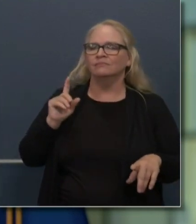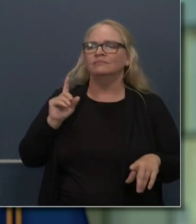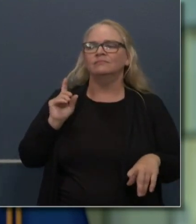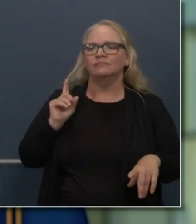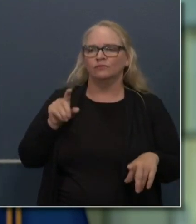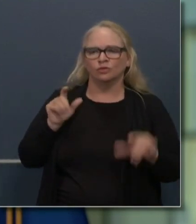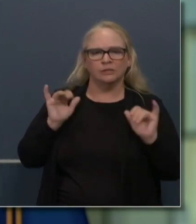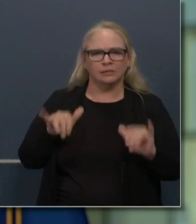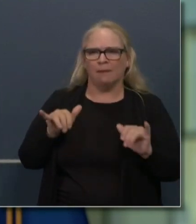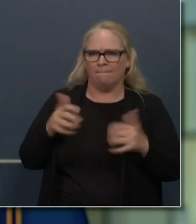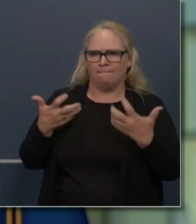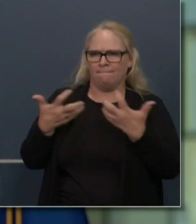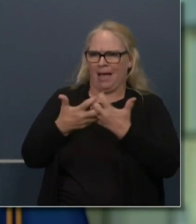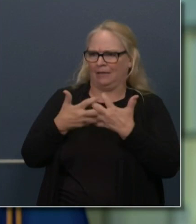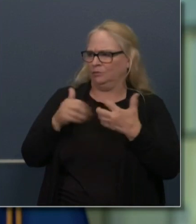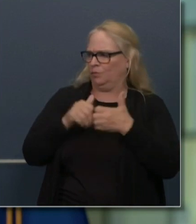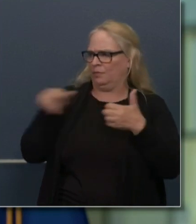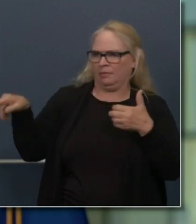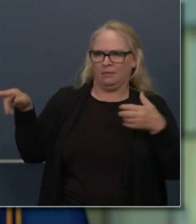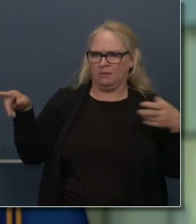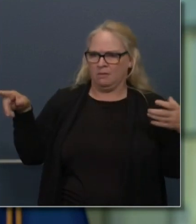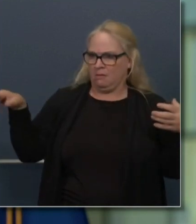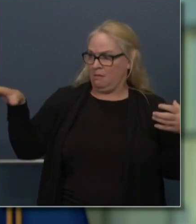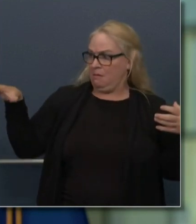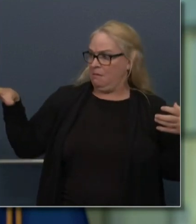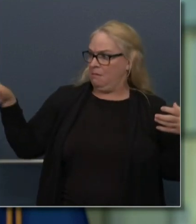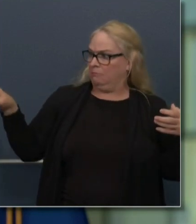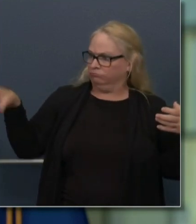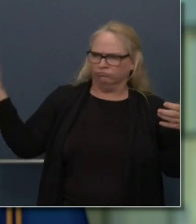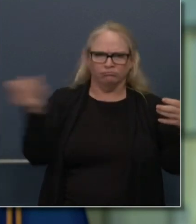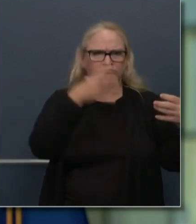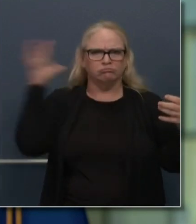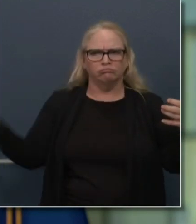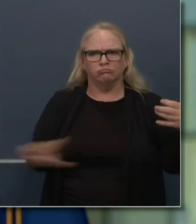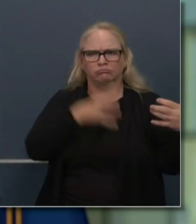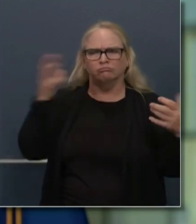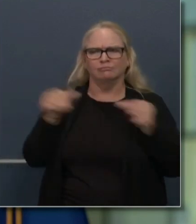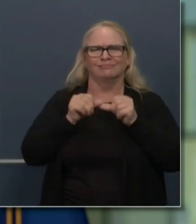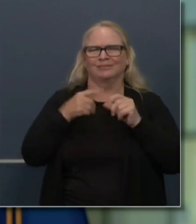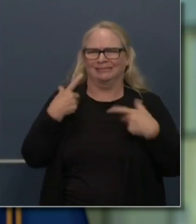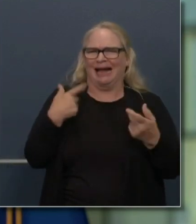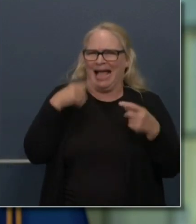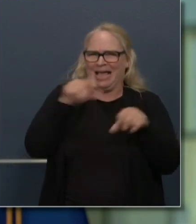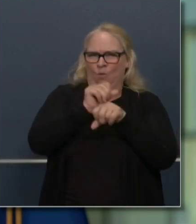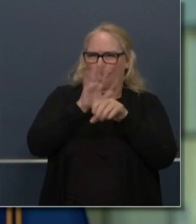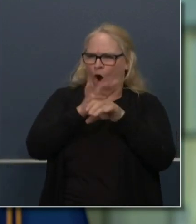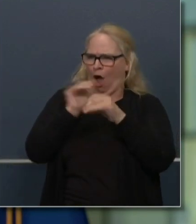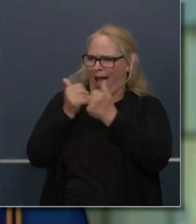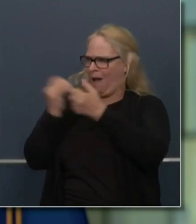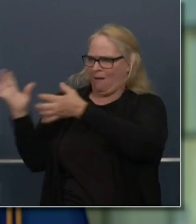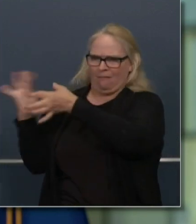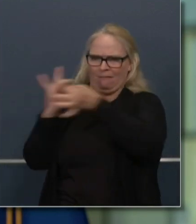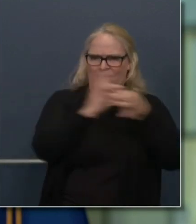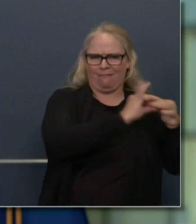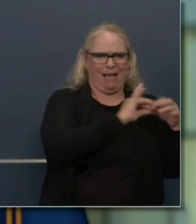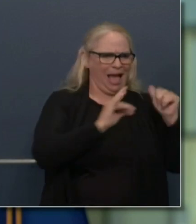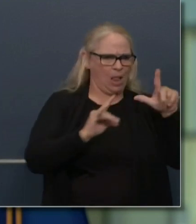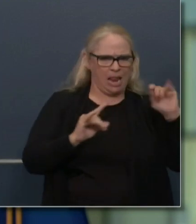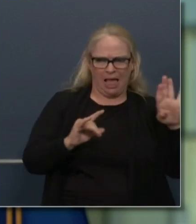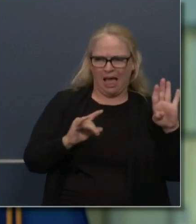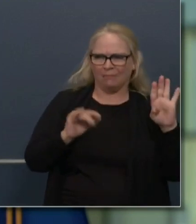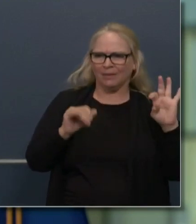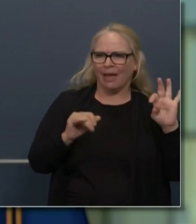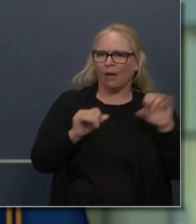we'll continue to work with, we're exploring how to get those labs to other laboratories where they